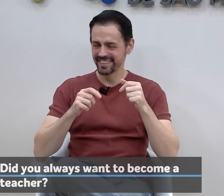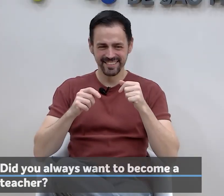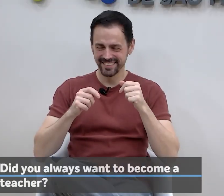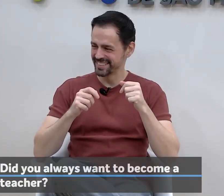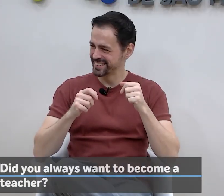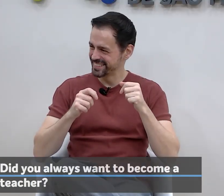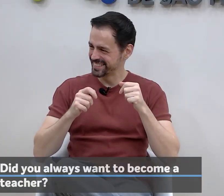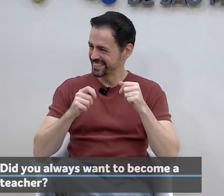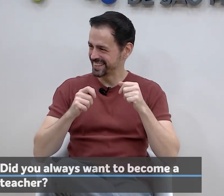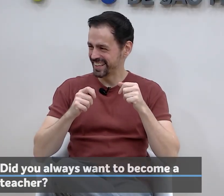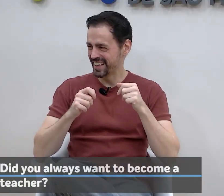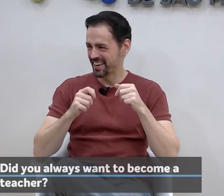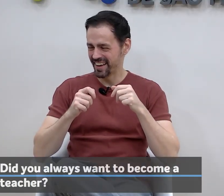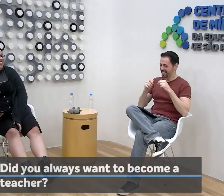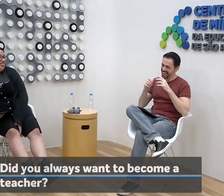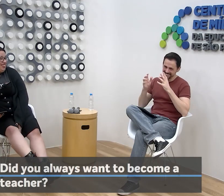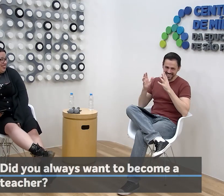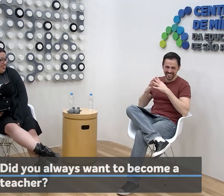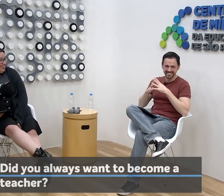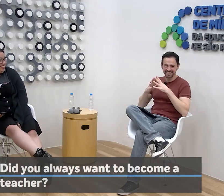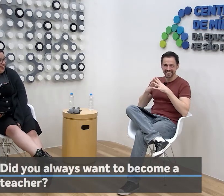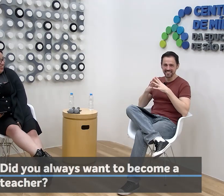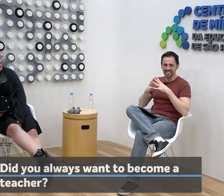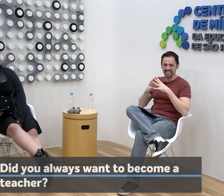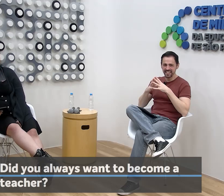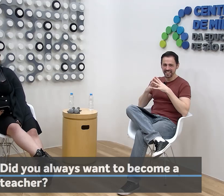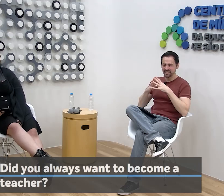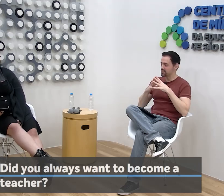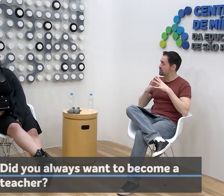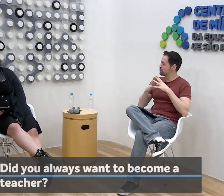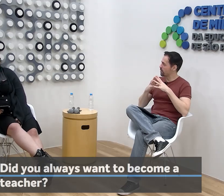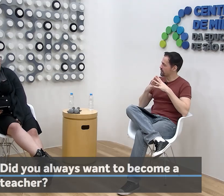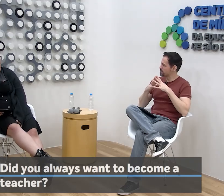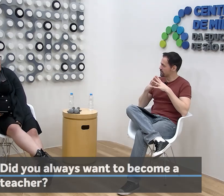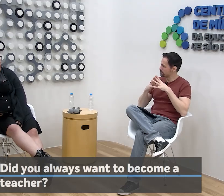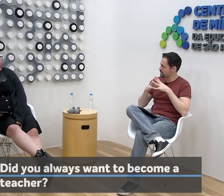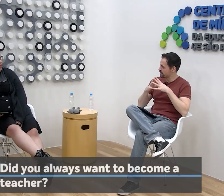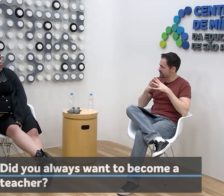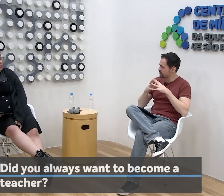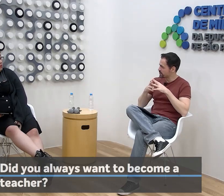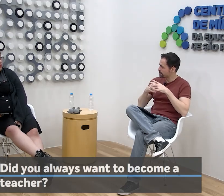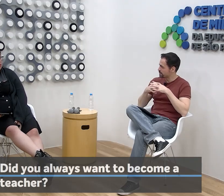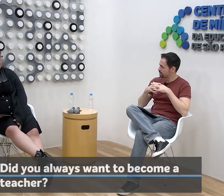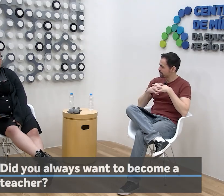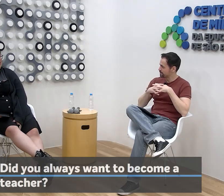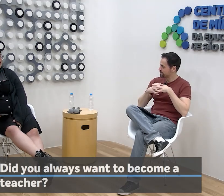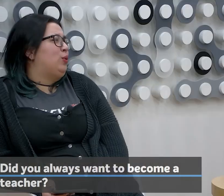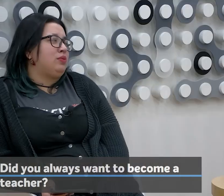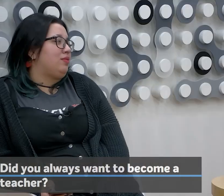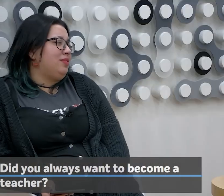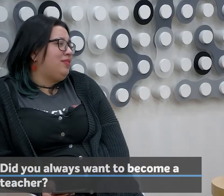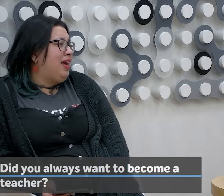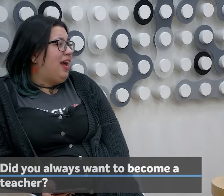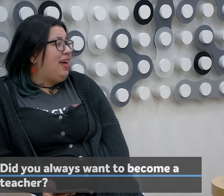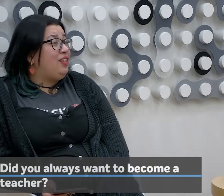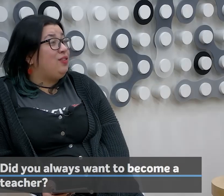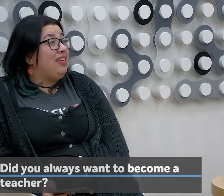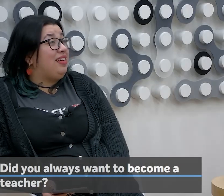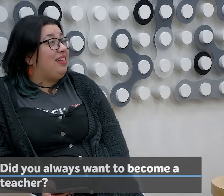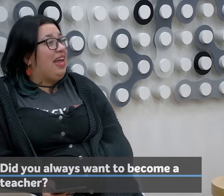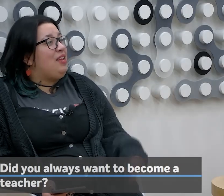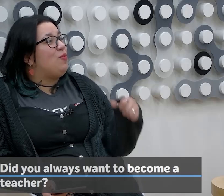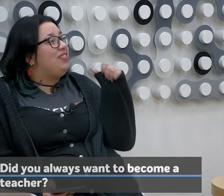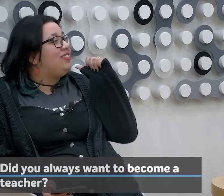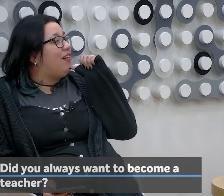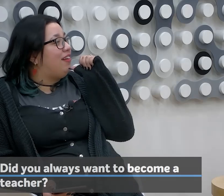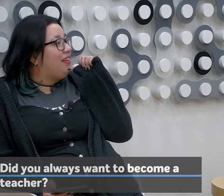Say the guy that's a doctor. Okay, yes, okay. And did you always want to become a teacher? No. No? I don't